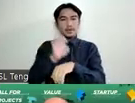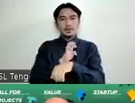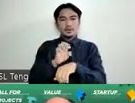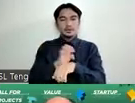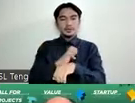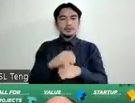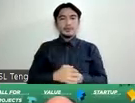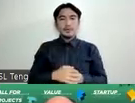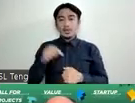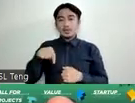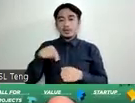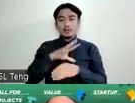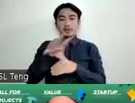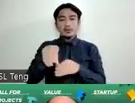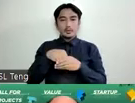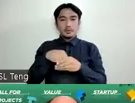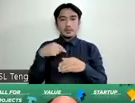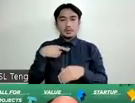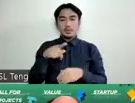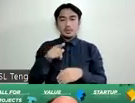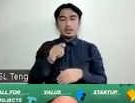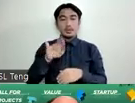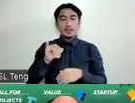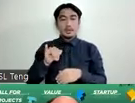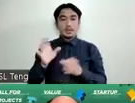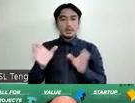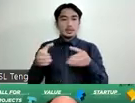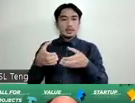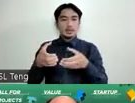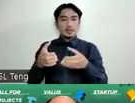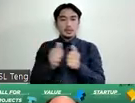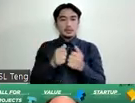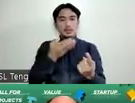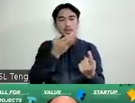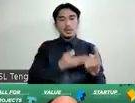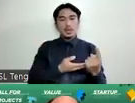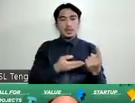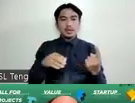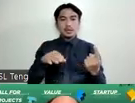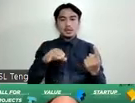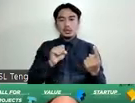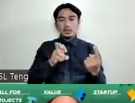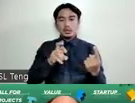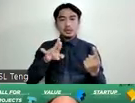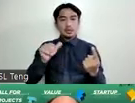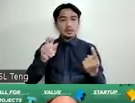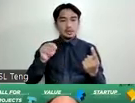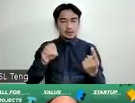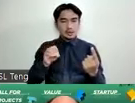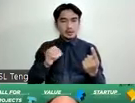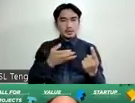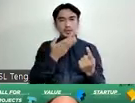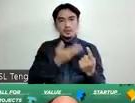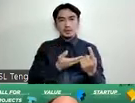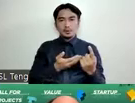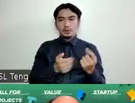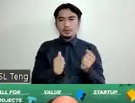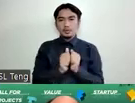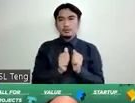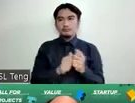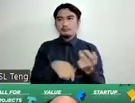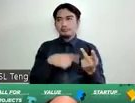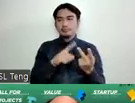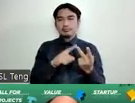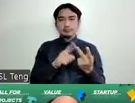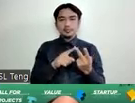of the TBI team is Mr. Robin Serrano under the Benilde Partnership Advancement, together with the